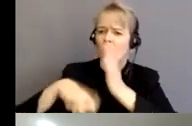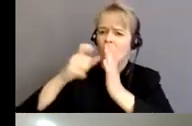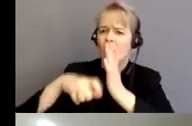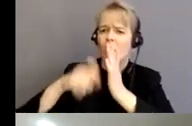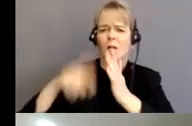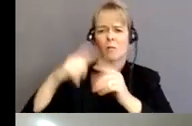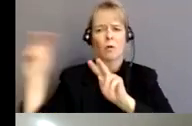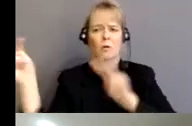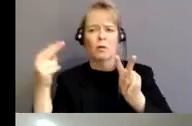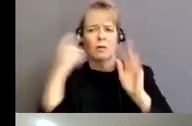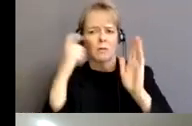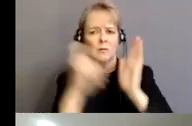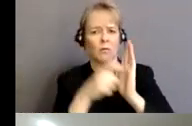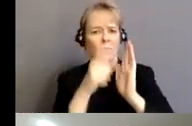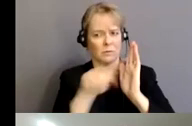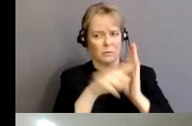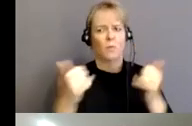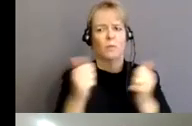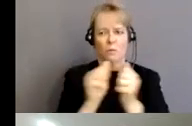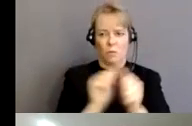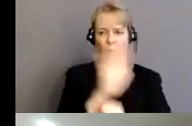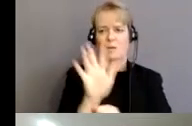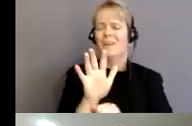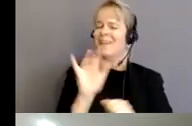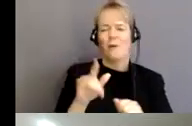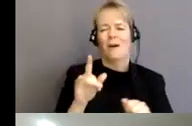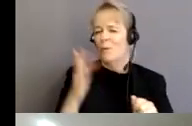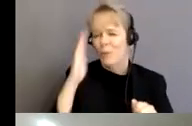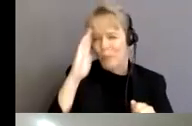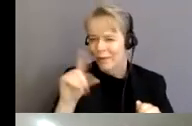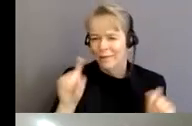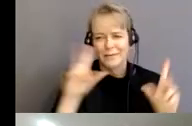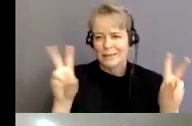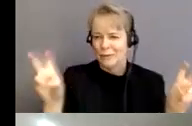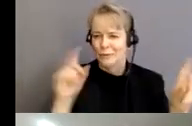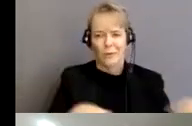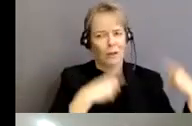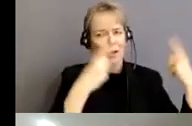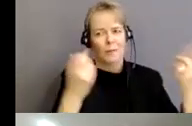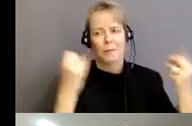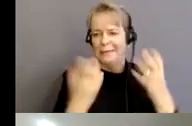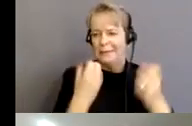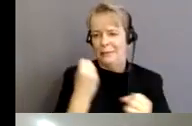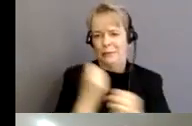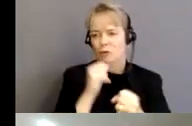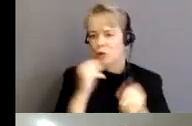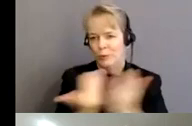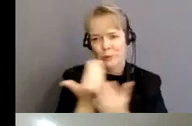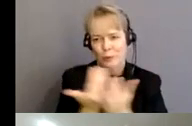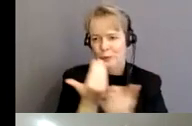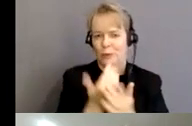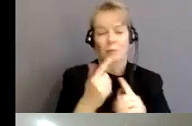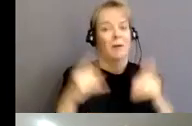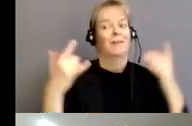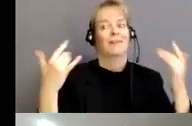this is a new issue. We know it has been existing for many, many years. And the fact is that now it's coming to light, that people are coming out,